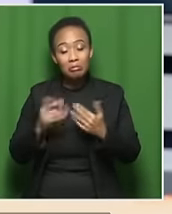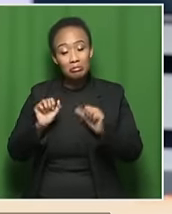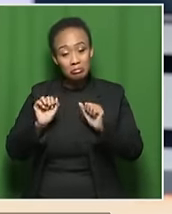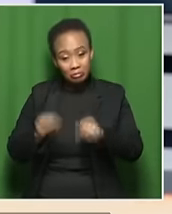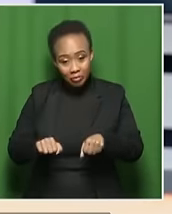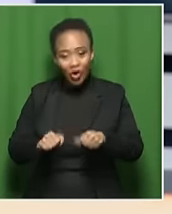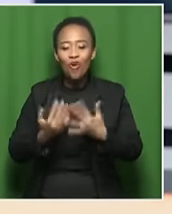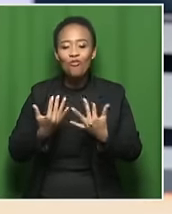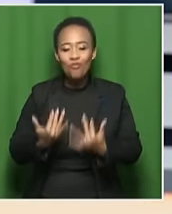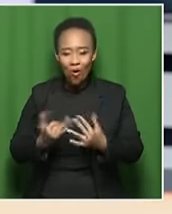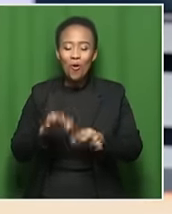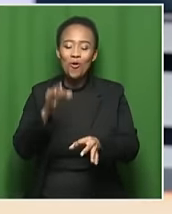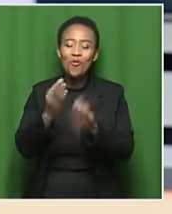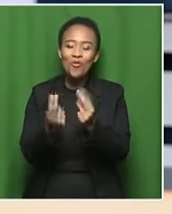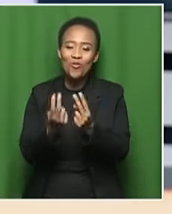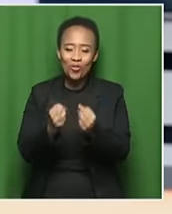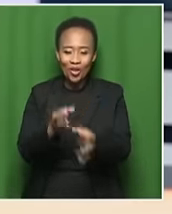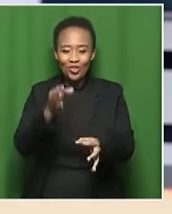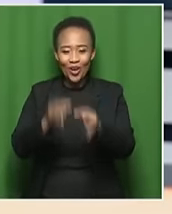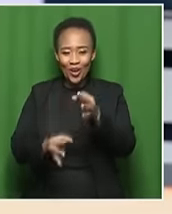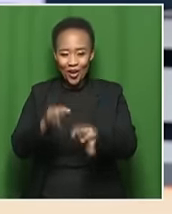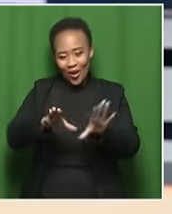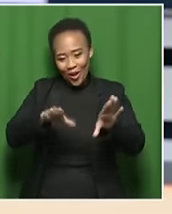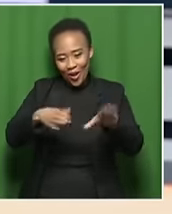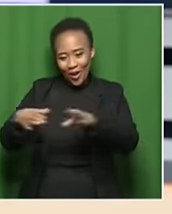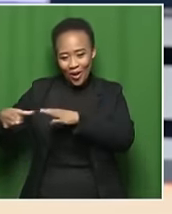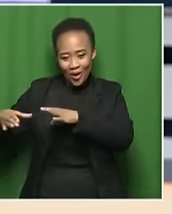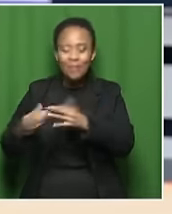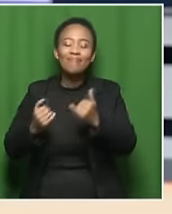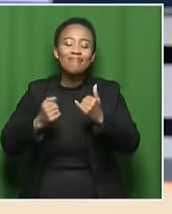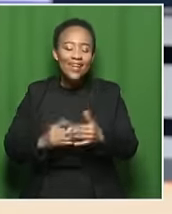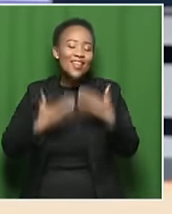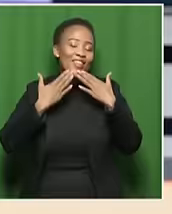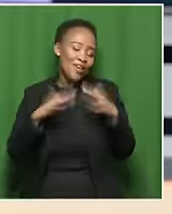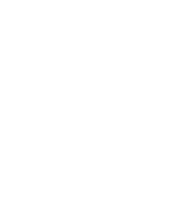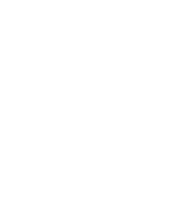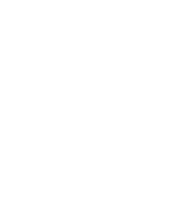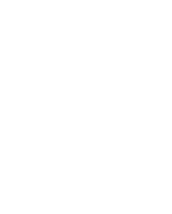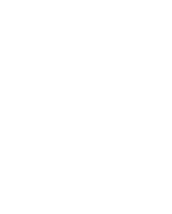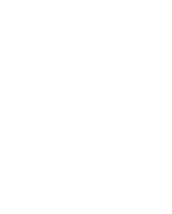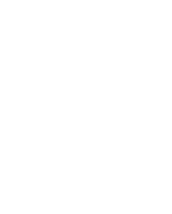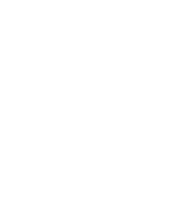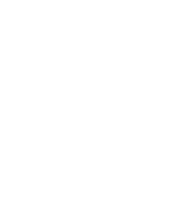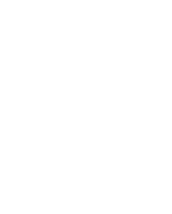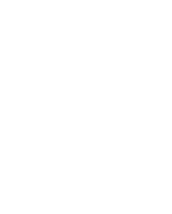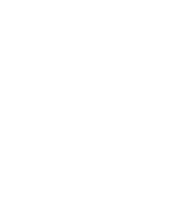political parties contesting this year's elections. And of course, you will make up your mind.